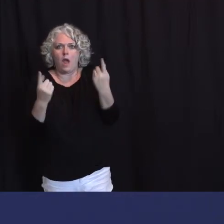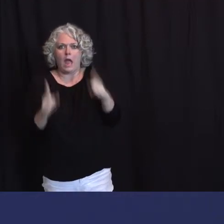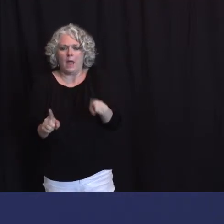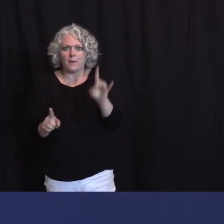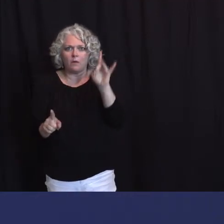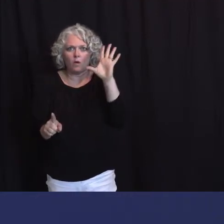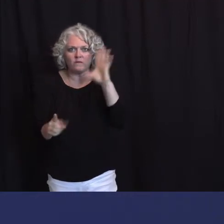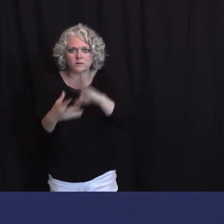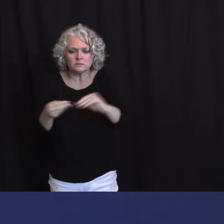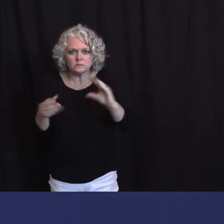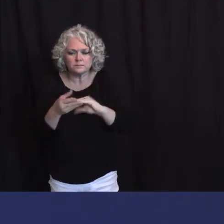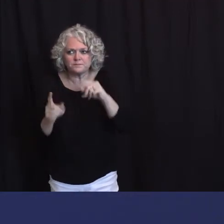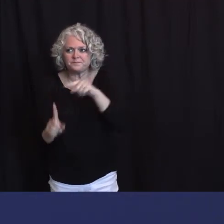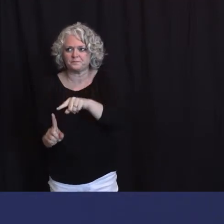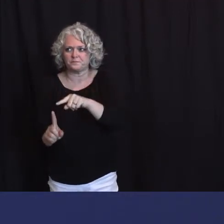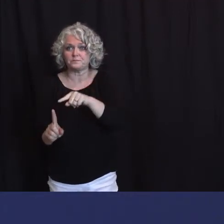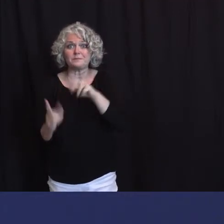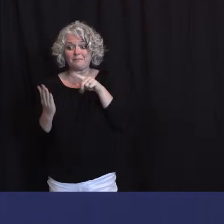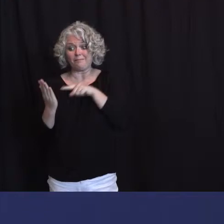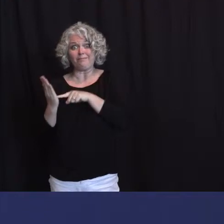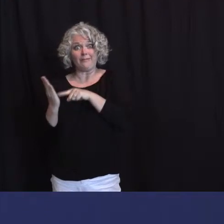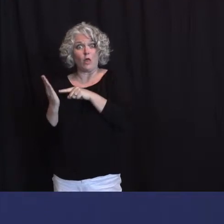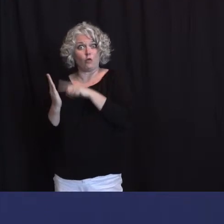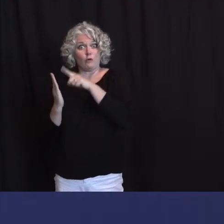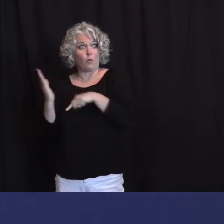the report screams out